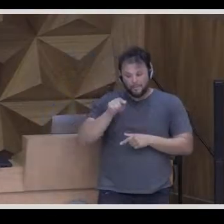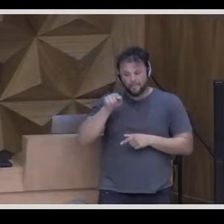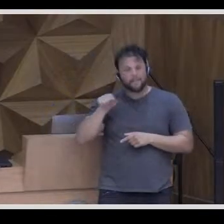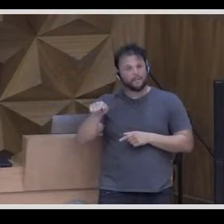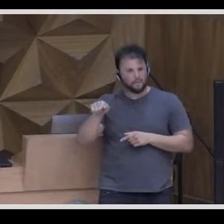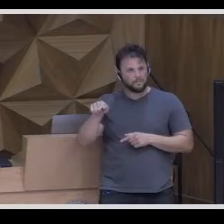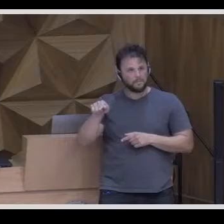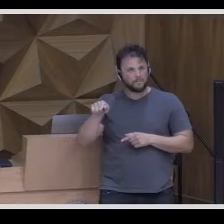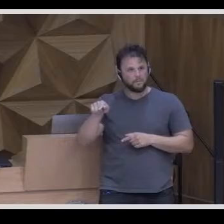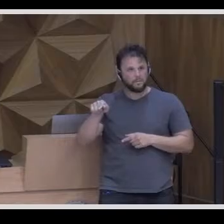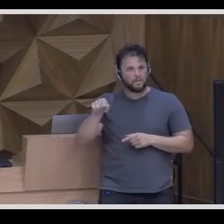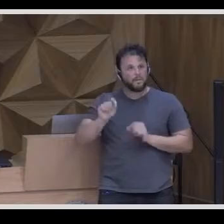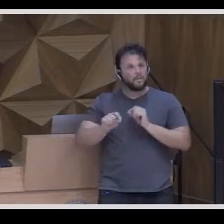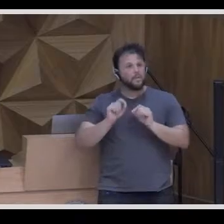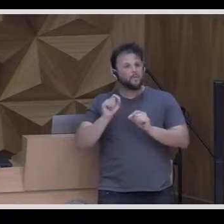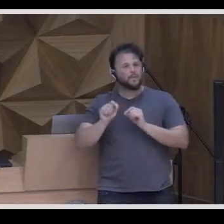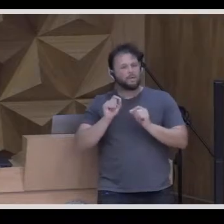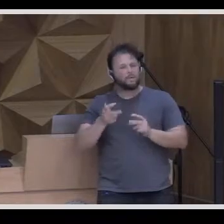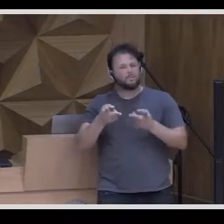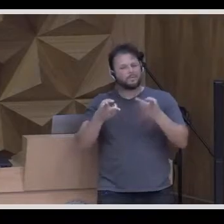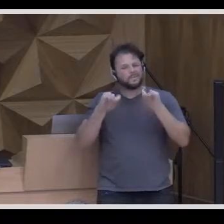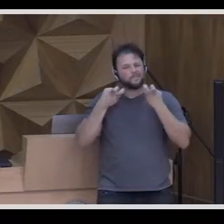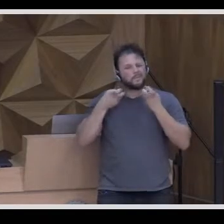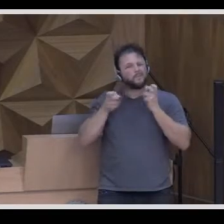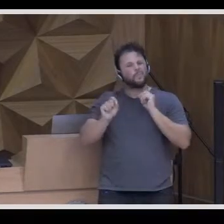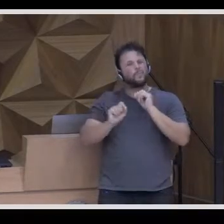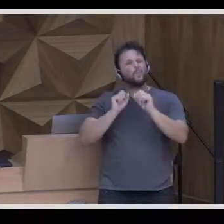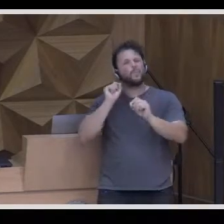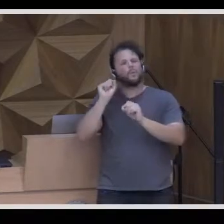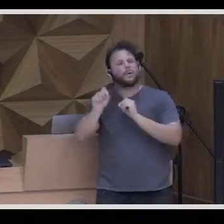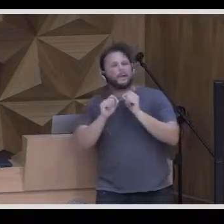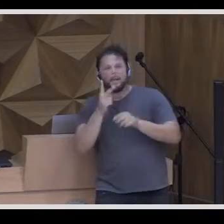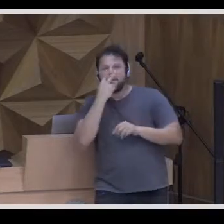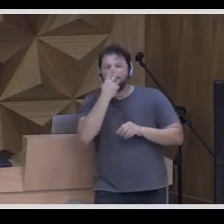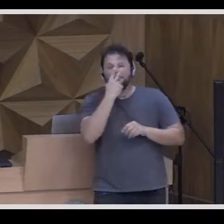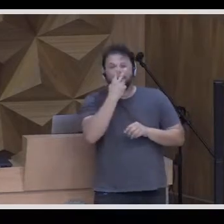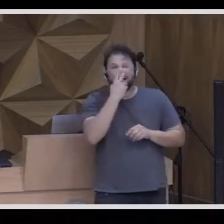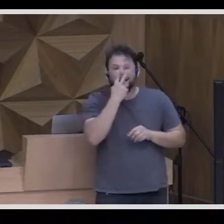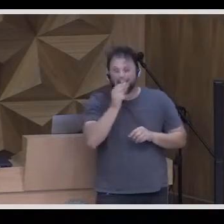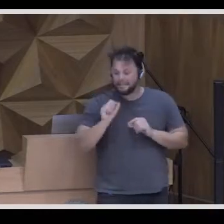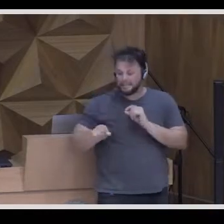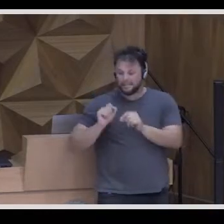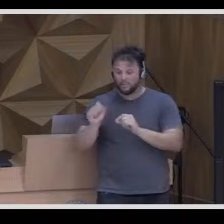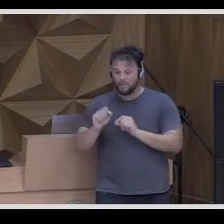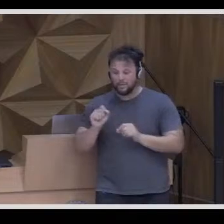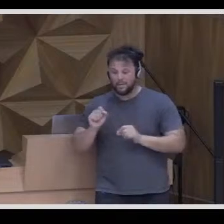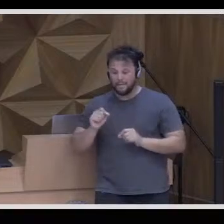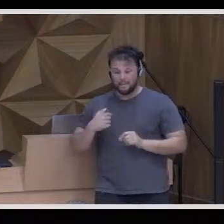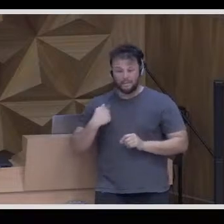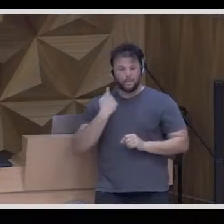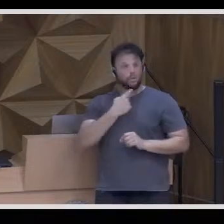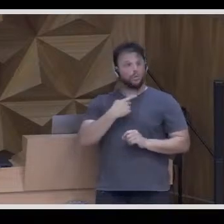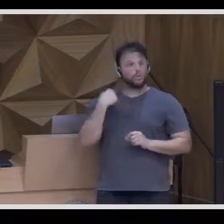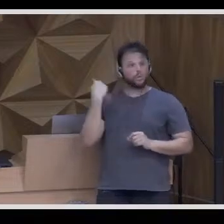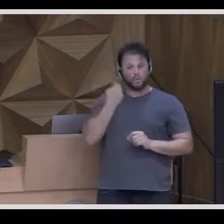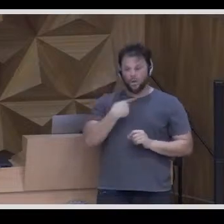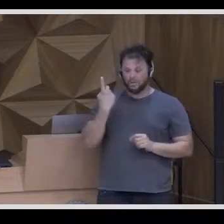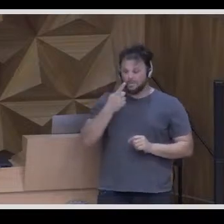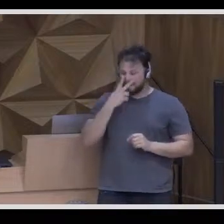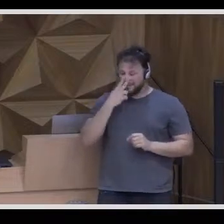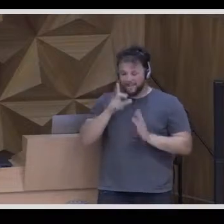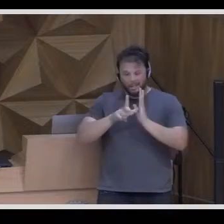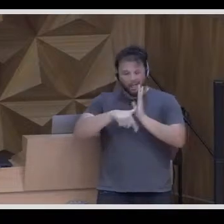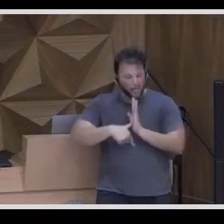What we started then to see that this was having an effect on, obviously not just us, but on the wider research community. And